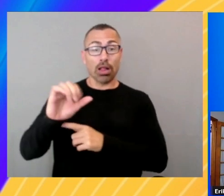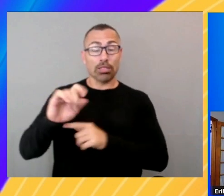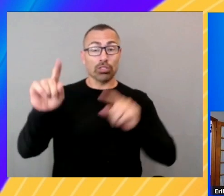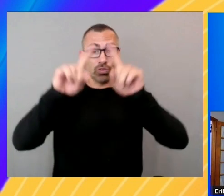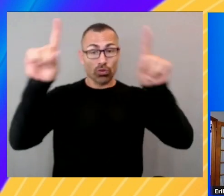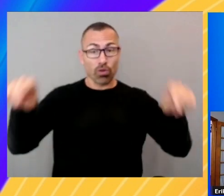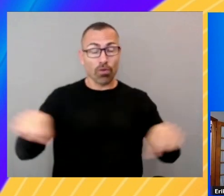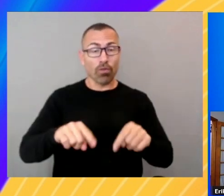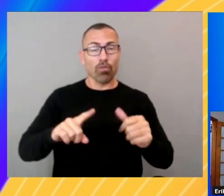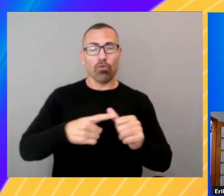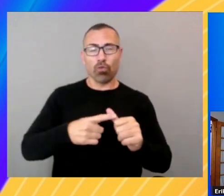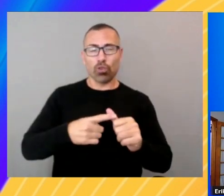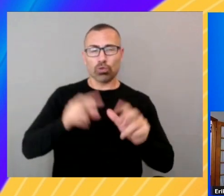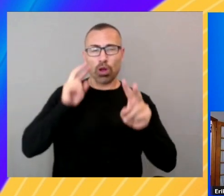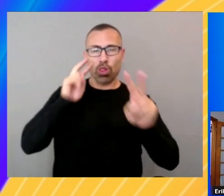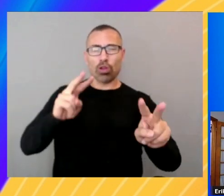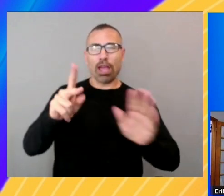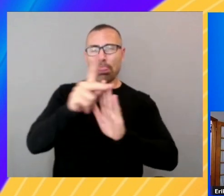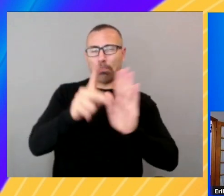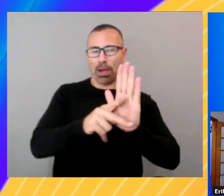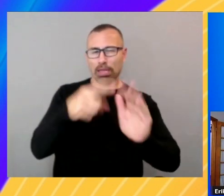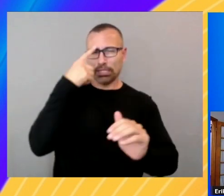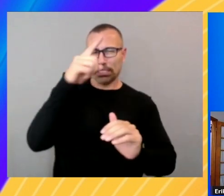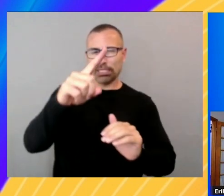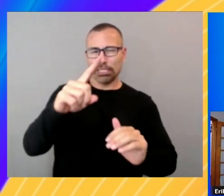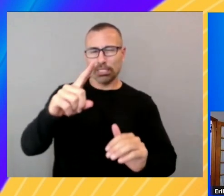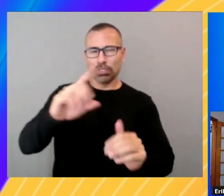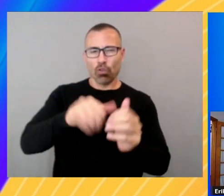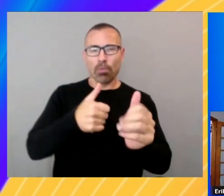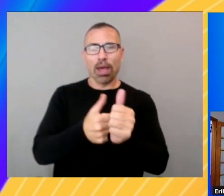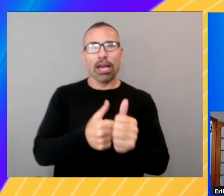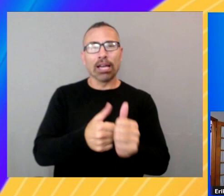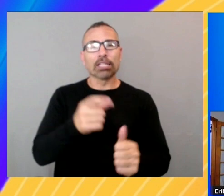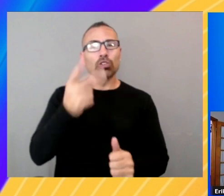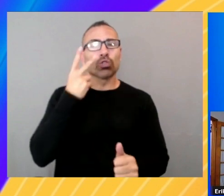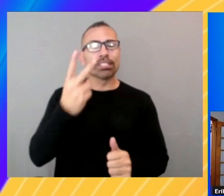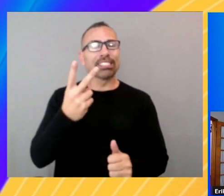is located within the quick setup section of the Systems Manager console.